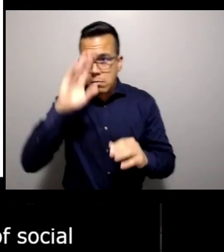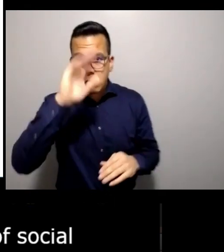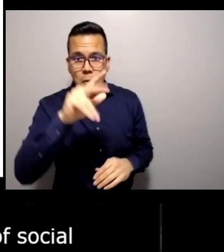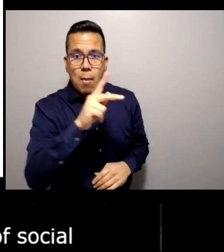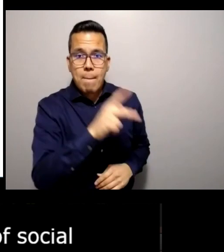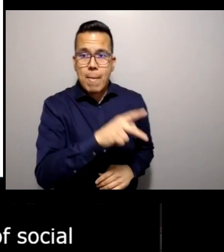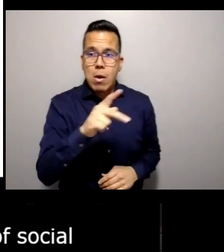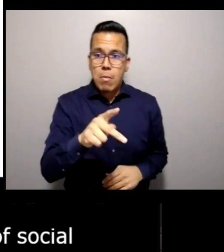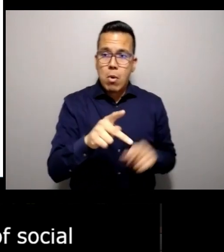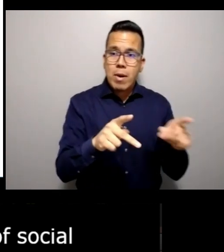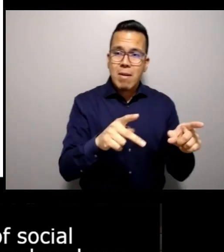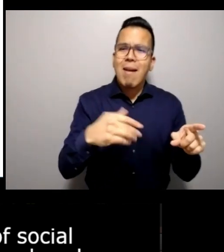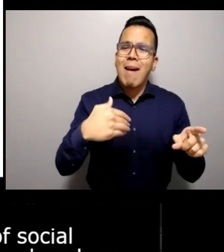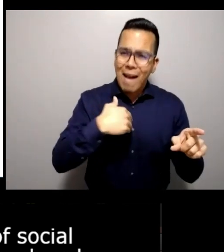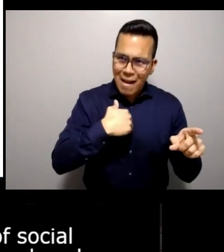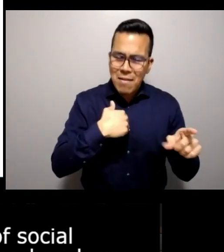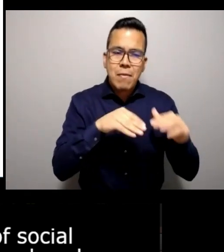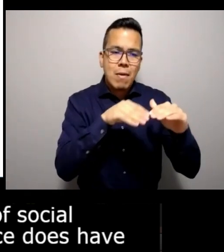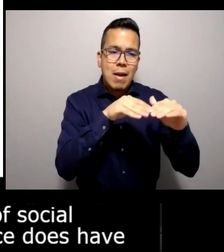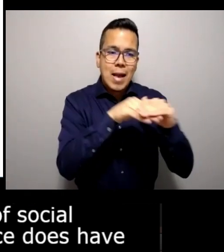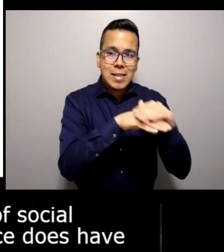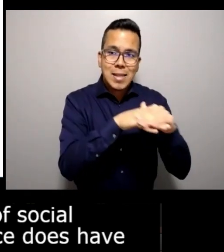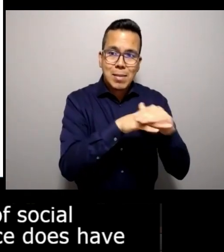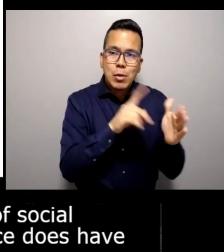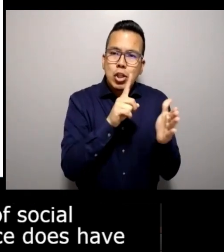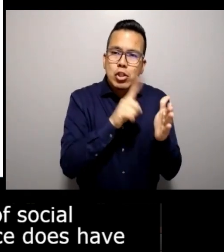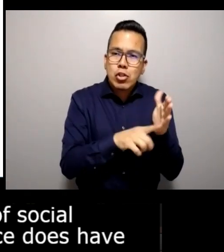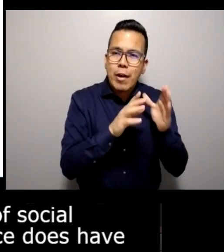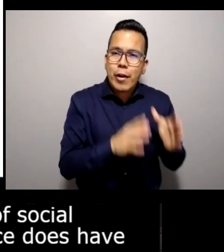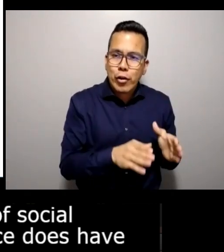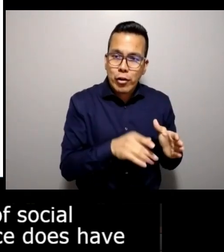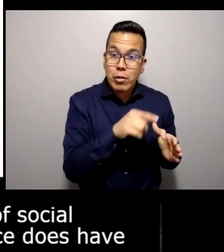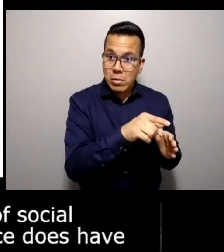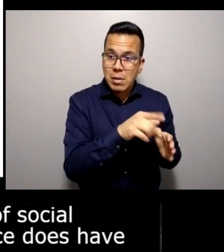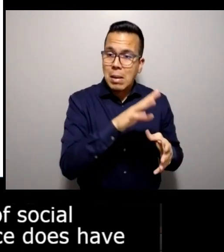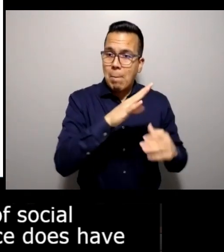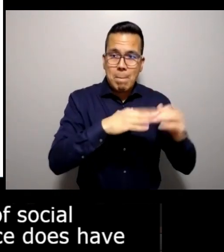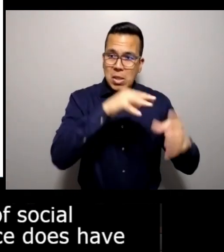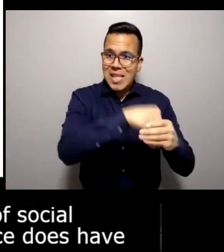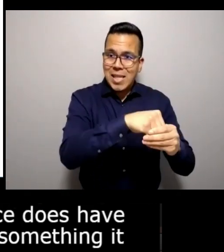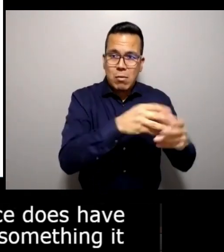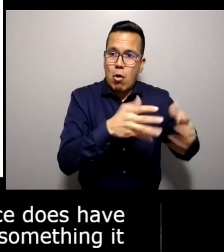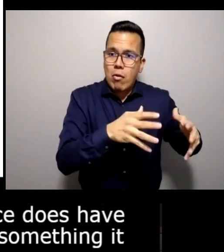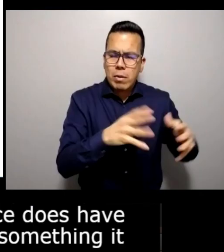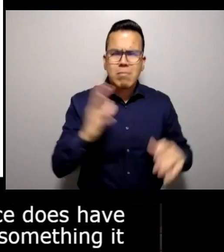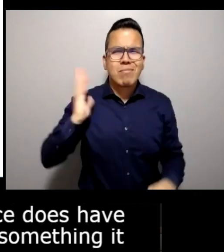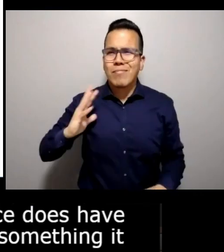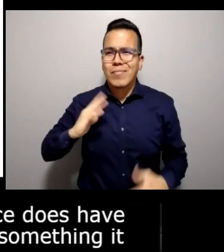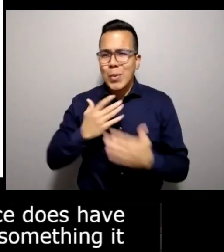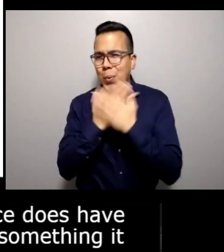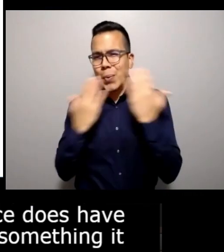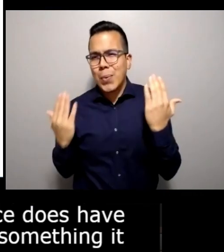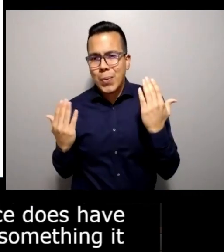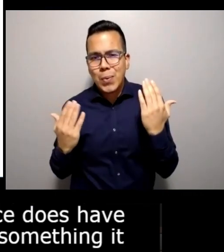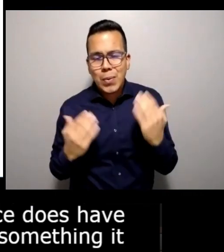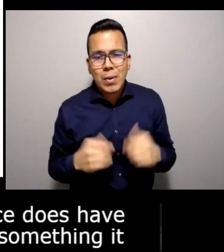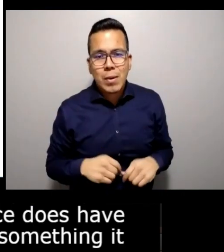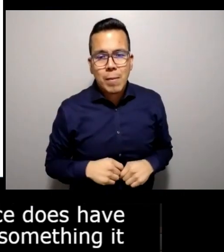an accessibility checker built into it now, which is something it didn't have a while ago. Of